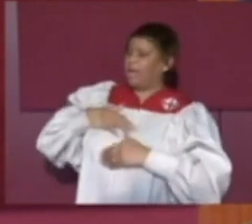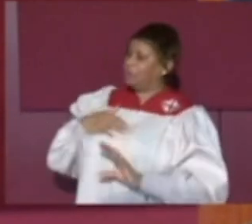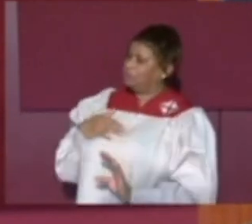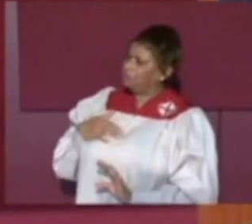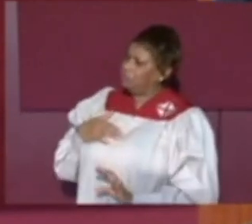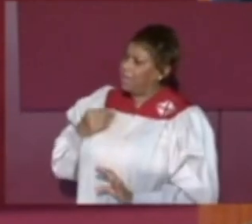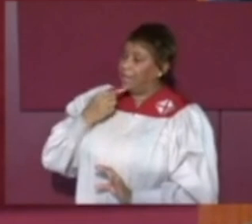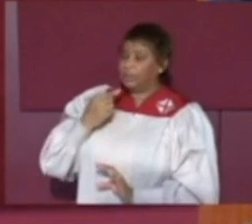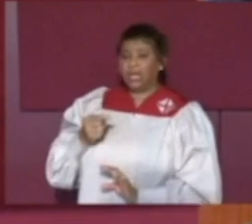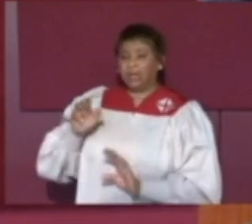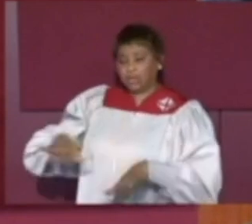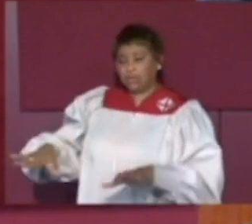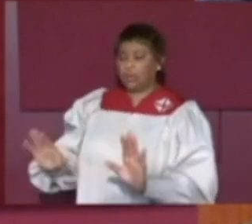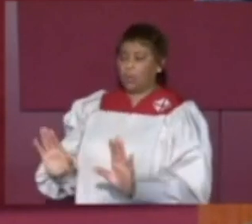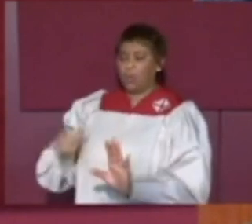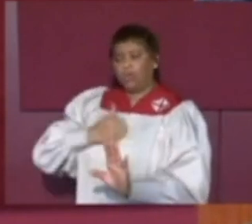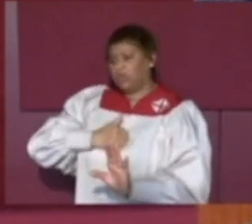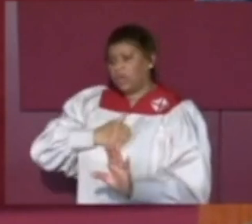know, we take it back.